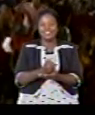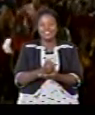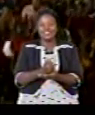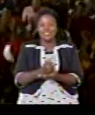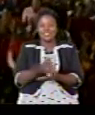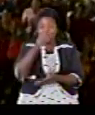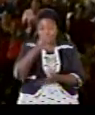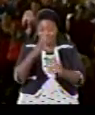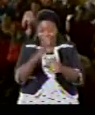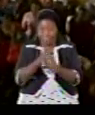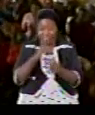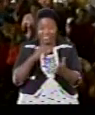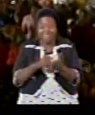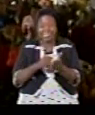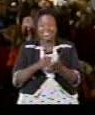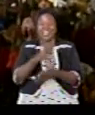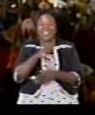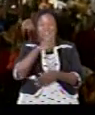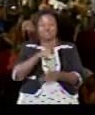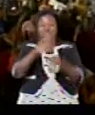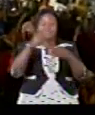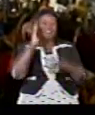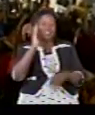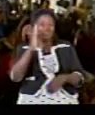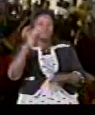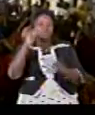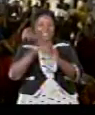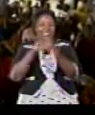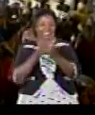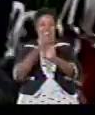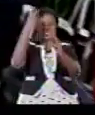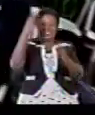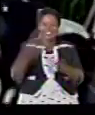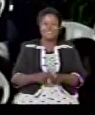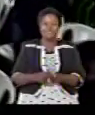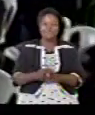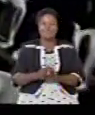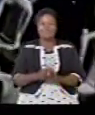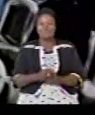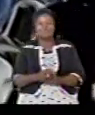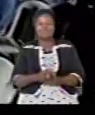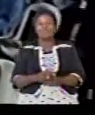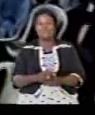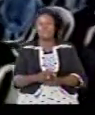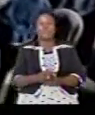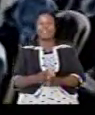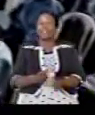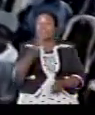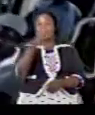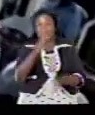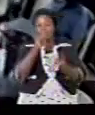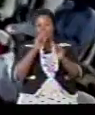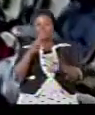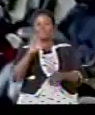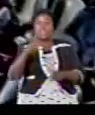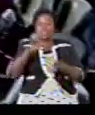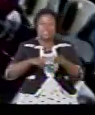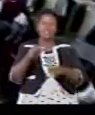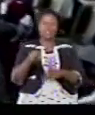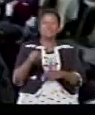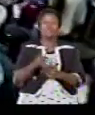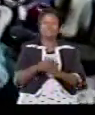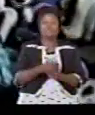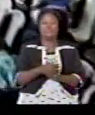You've got it, and you will give testimony in Jesus' name. God bless you. You can sit